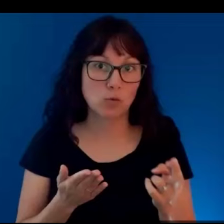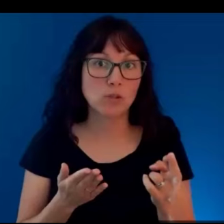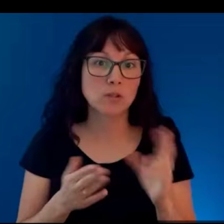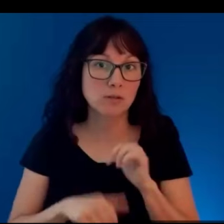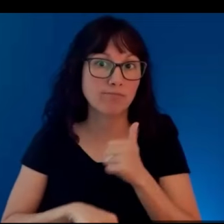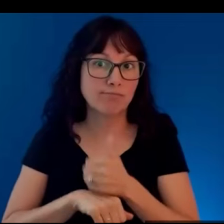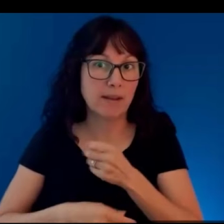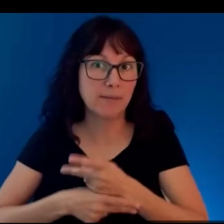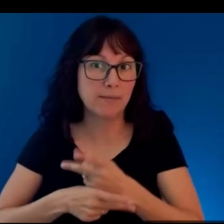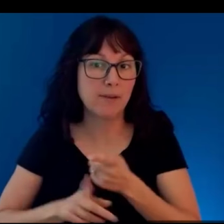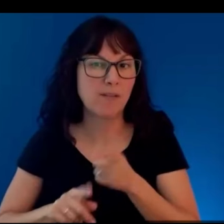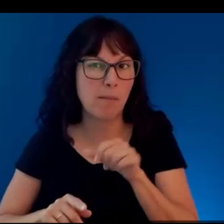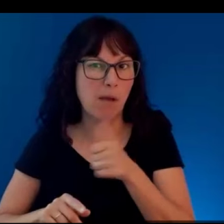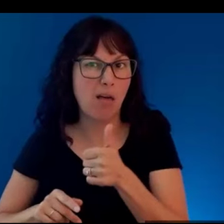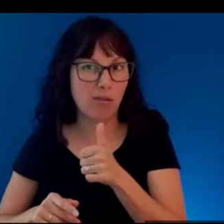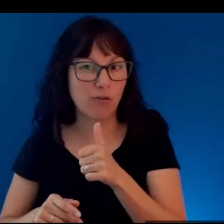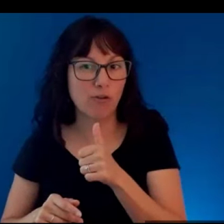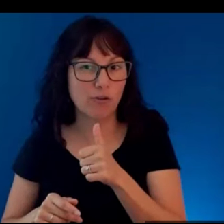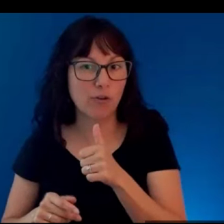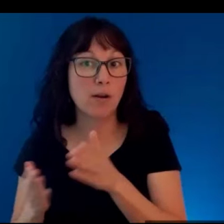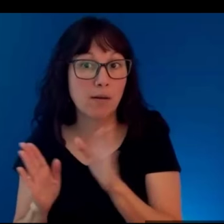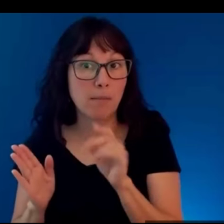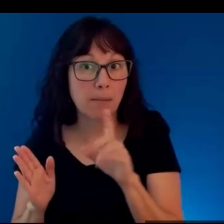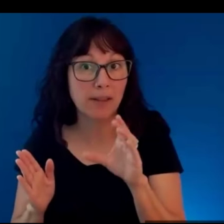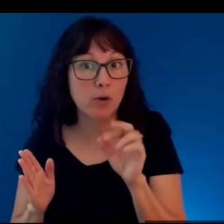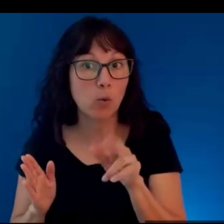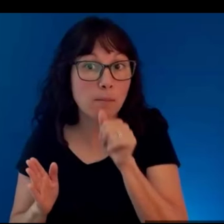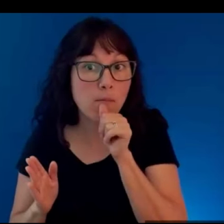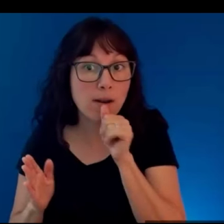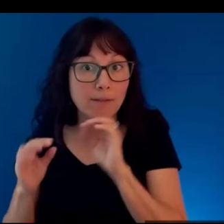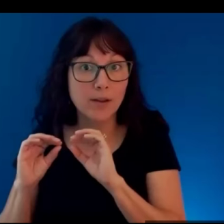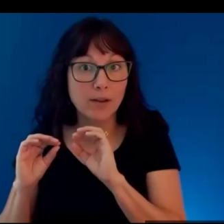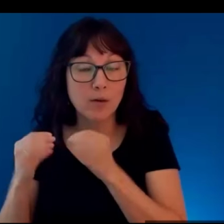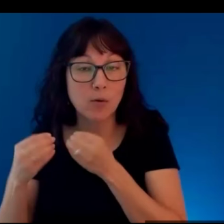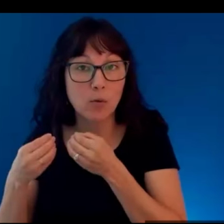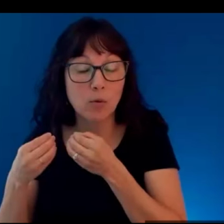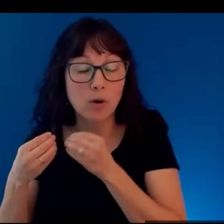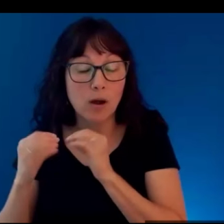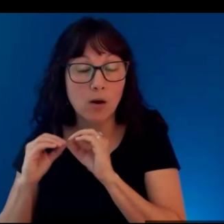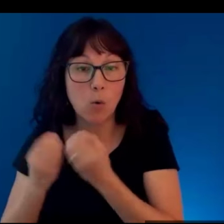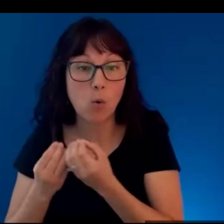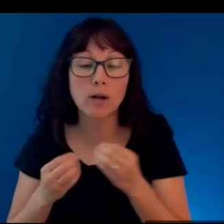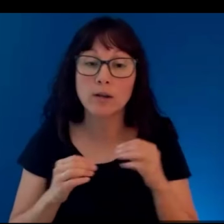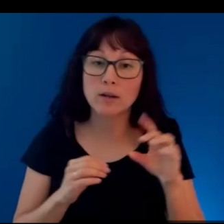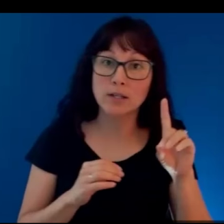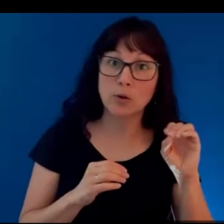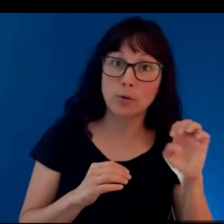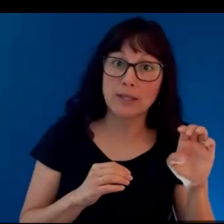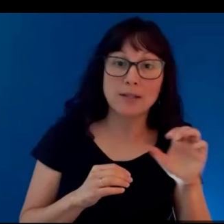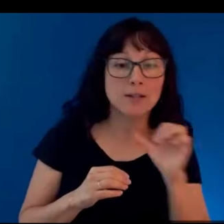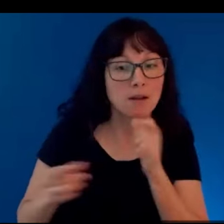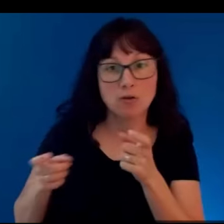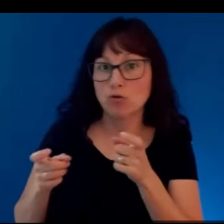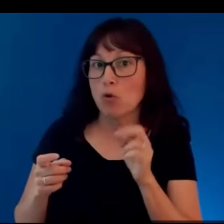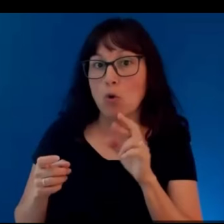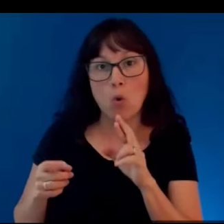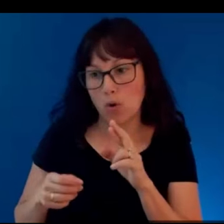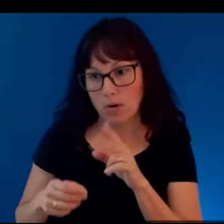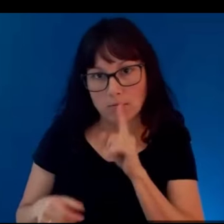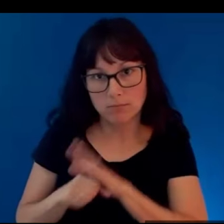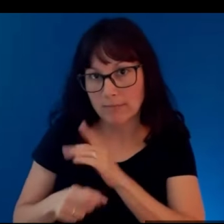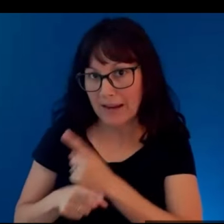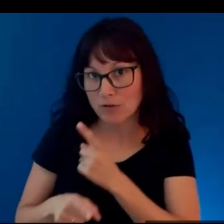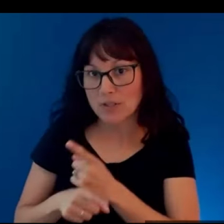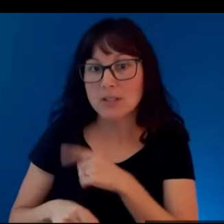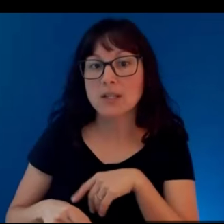created and maintained by another public or private organization. The department does not control or guarantee the accuracy, relevance,